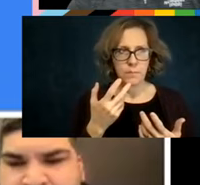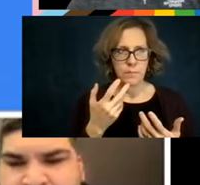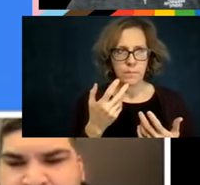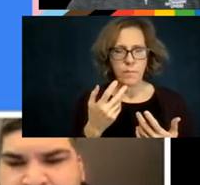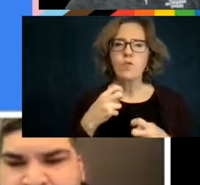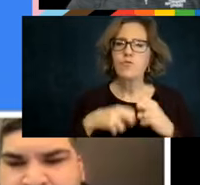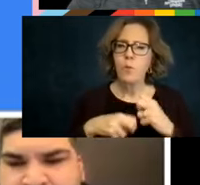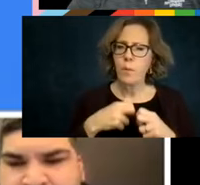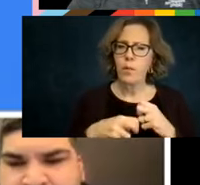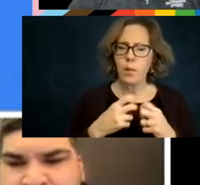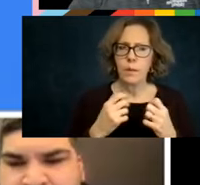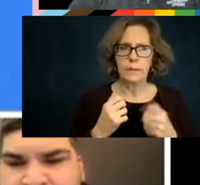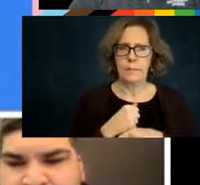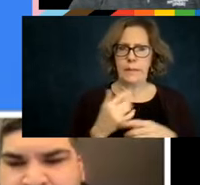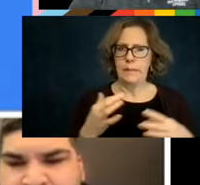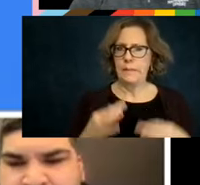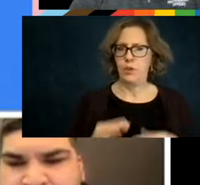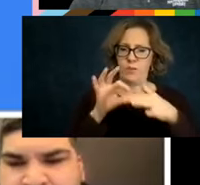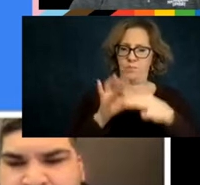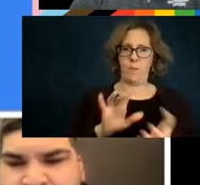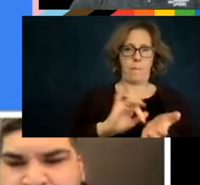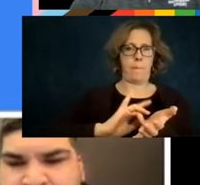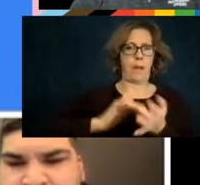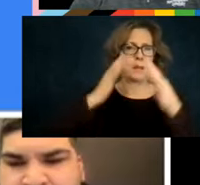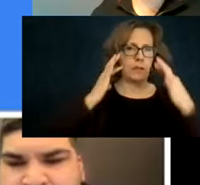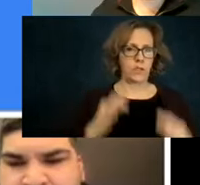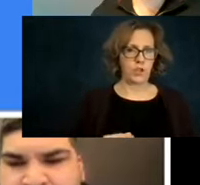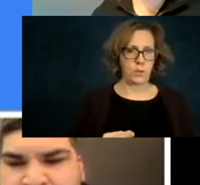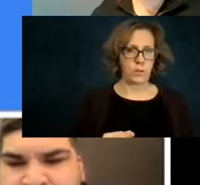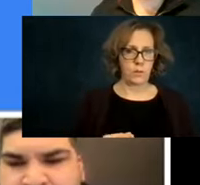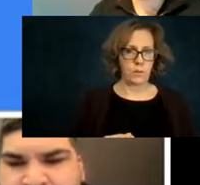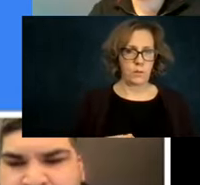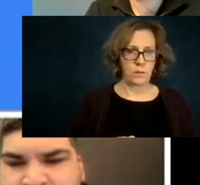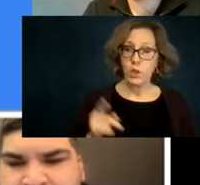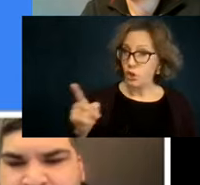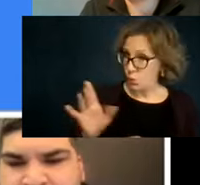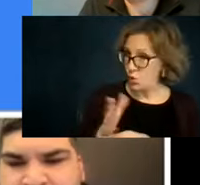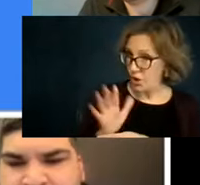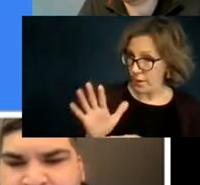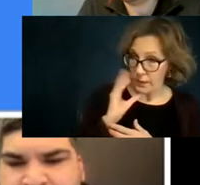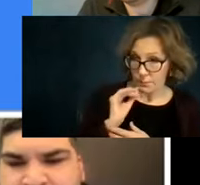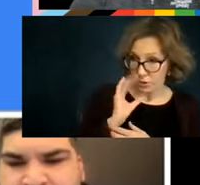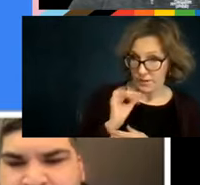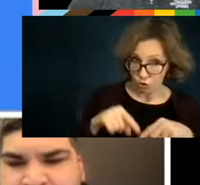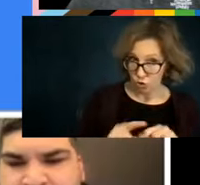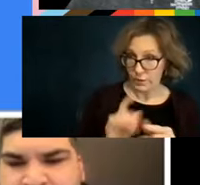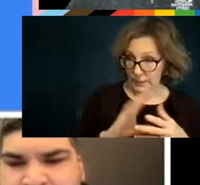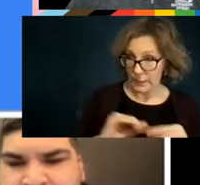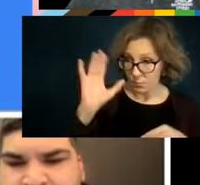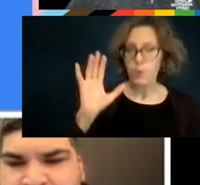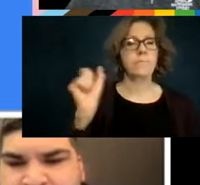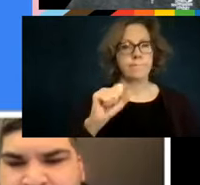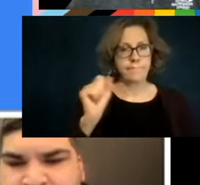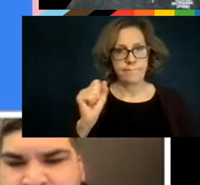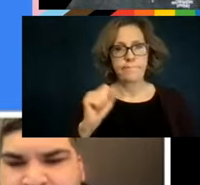medical decisions that I was making. And you shared about that during the testimony? Yeah, I was sharing about